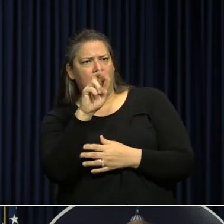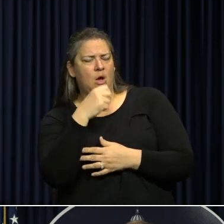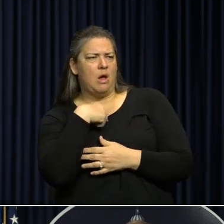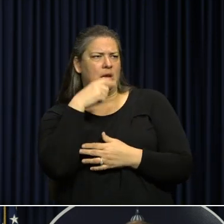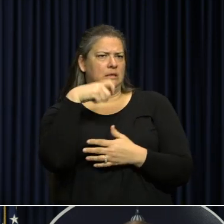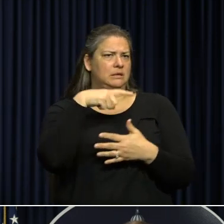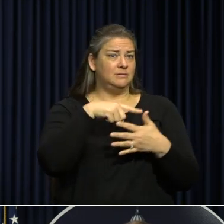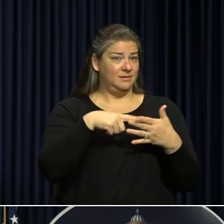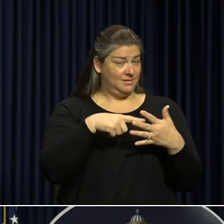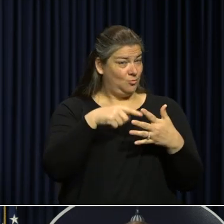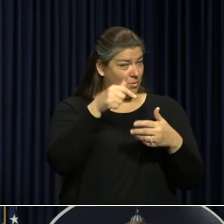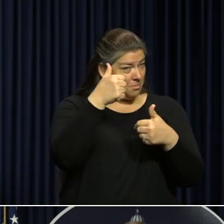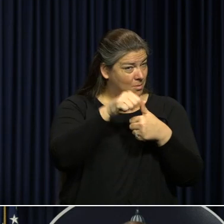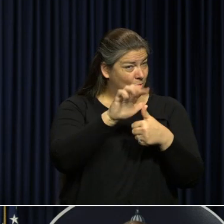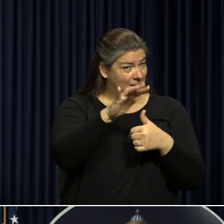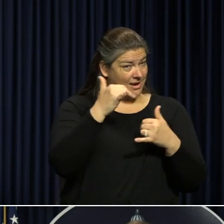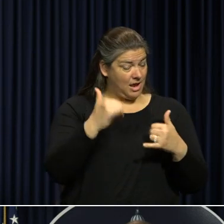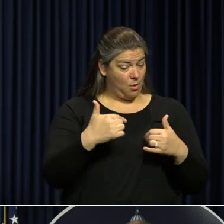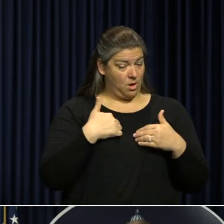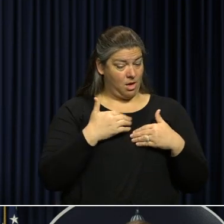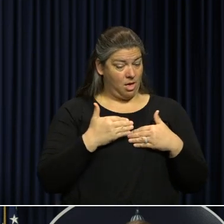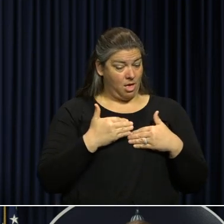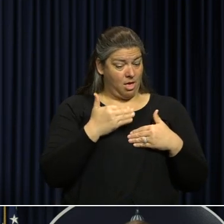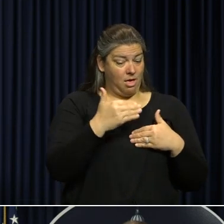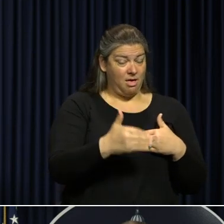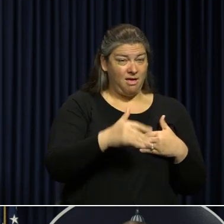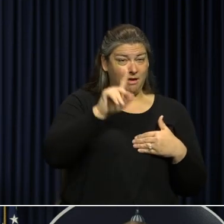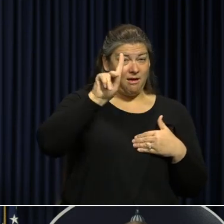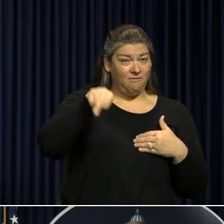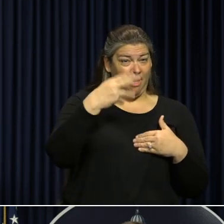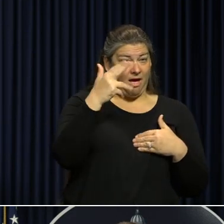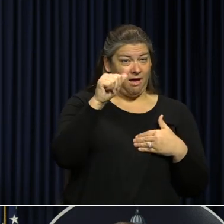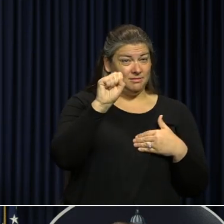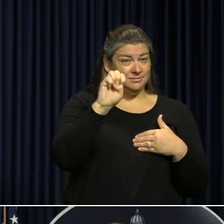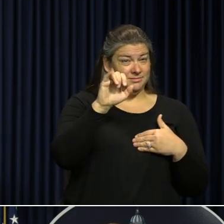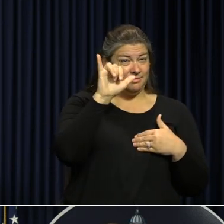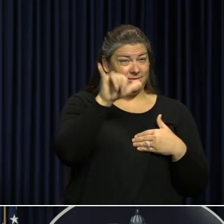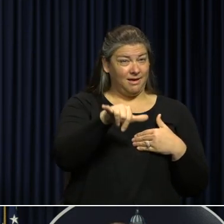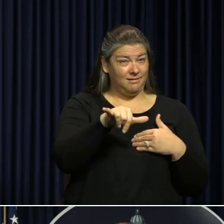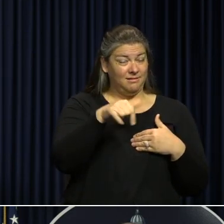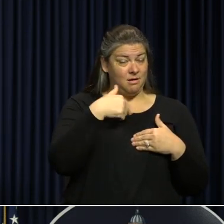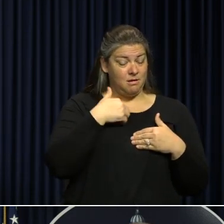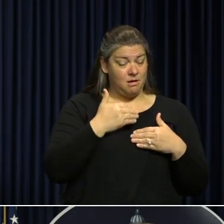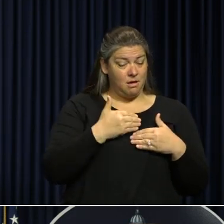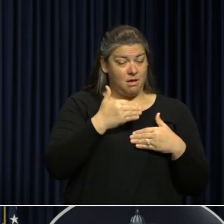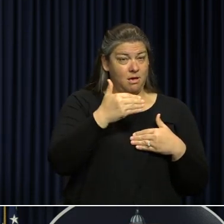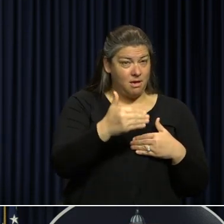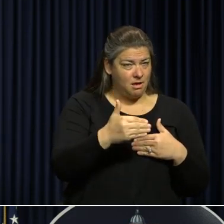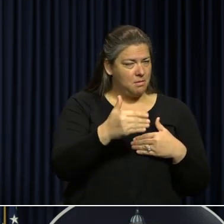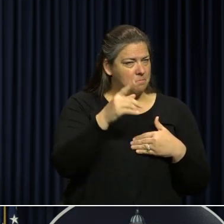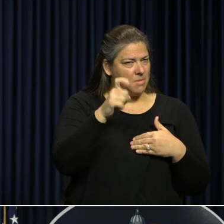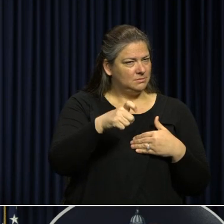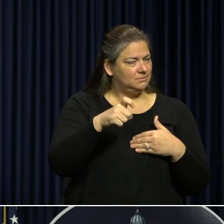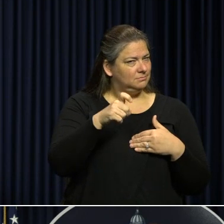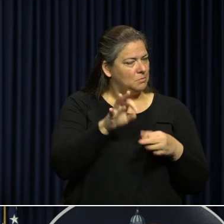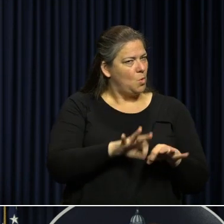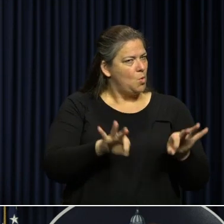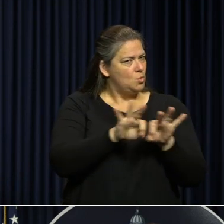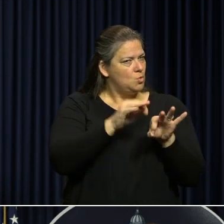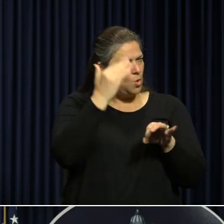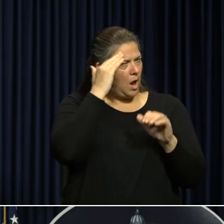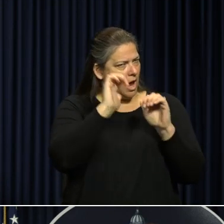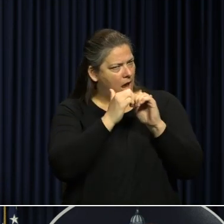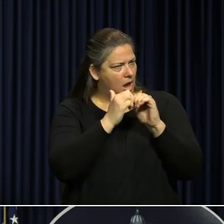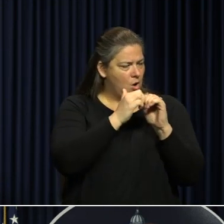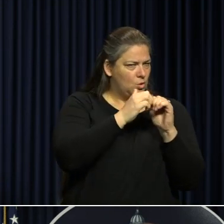into a new phase, there's going to be a lot of nuance. There's going to be a lot of very specifics. Important that we go there. Washing